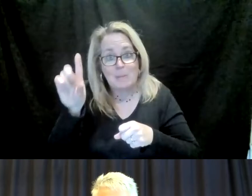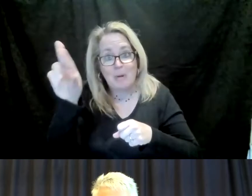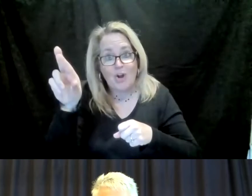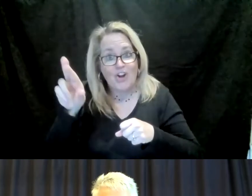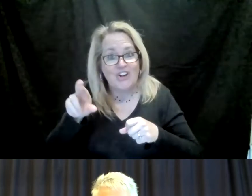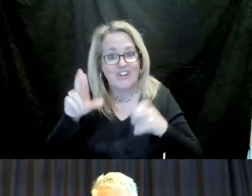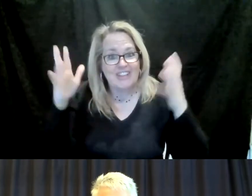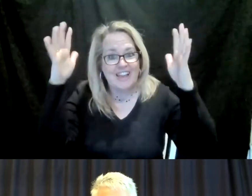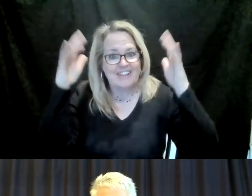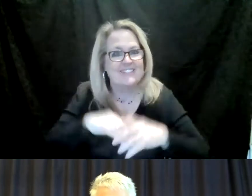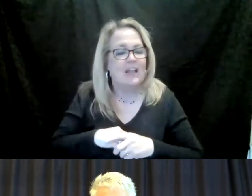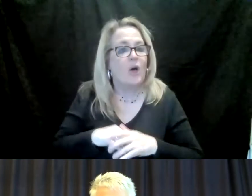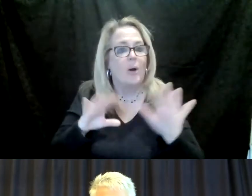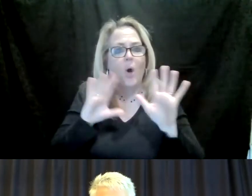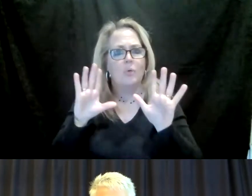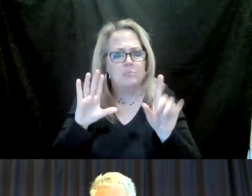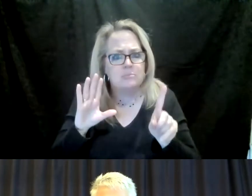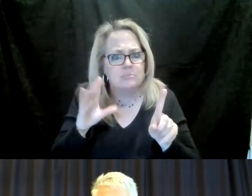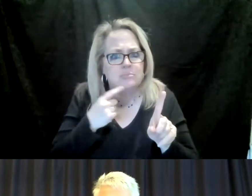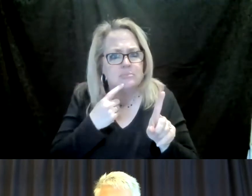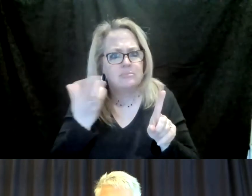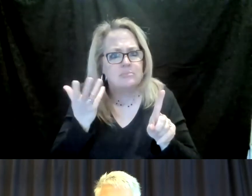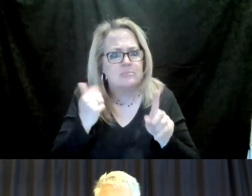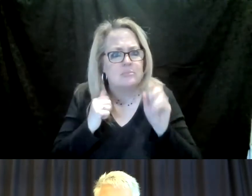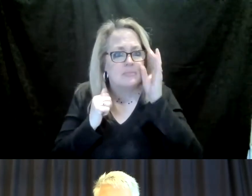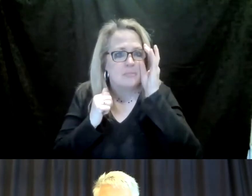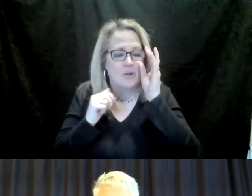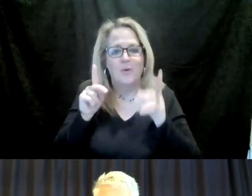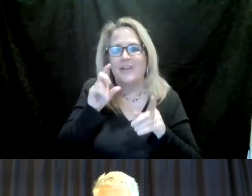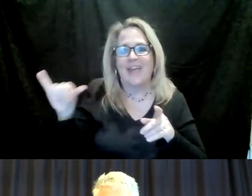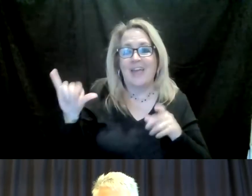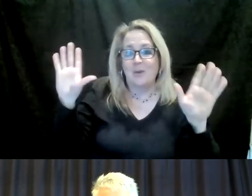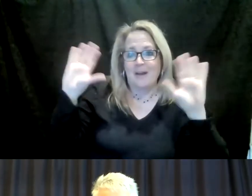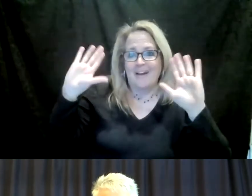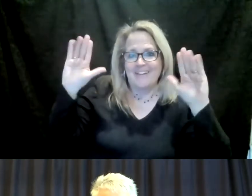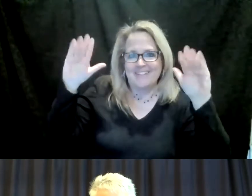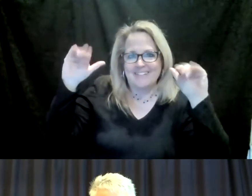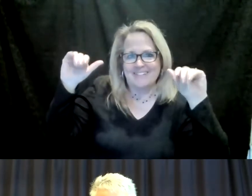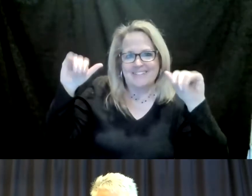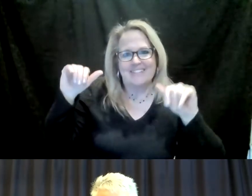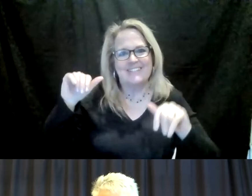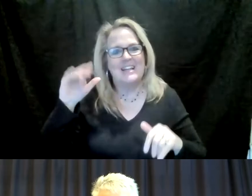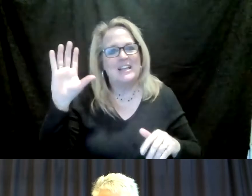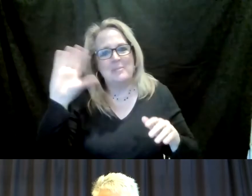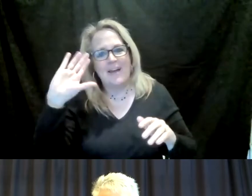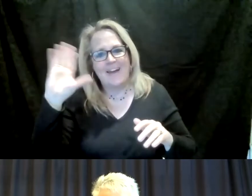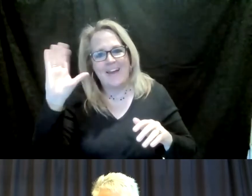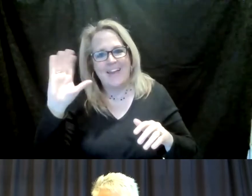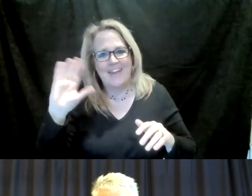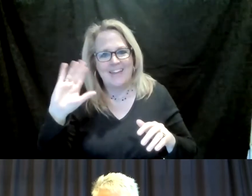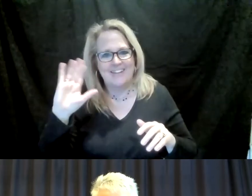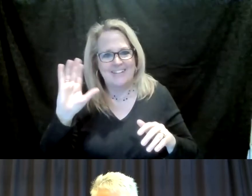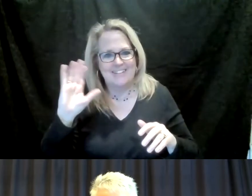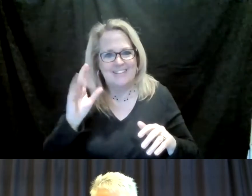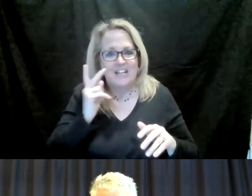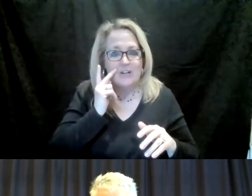more. Bye. Oh, sorry, what? Goodbye. Bye, Kay. All right, bye.